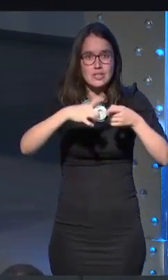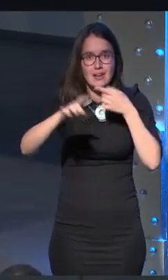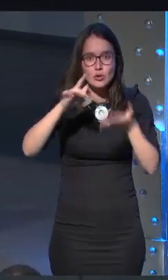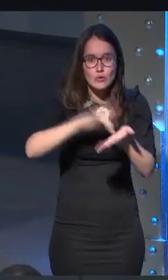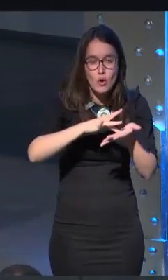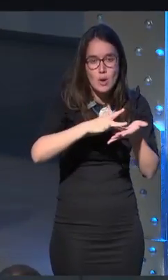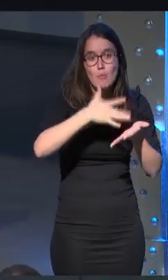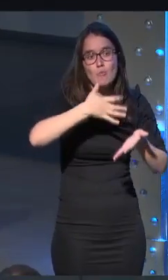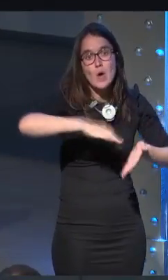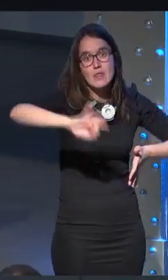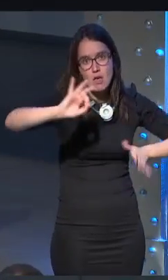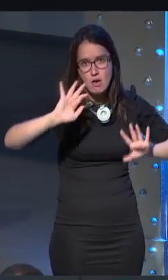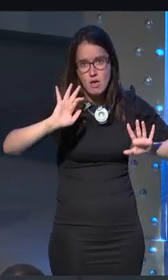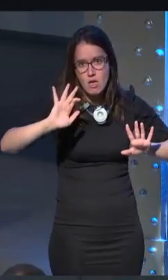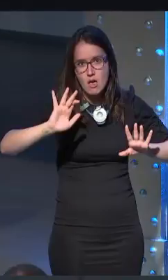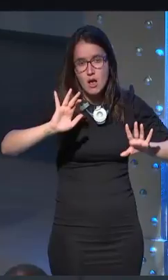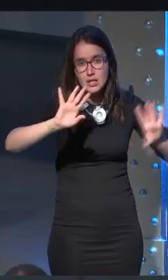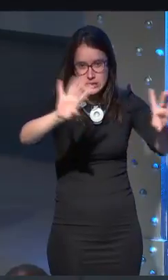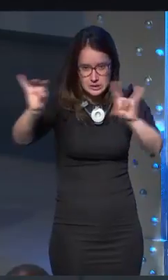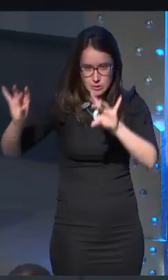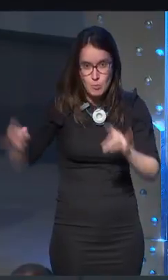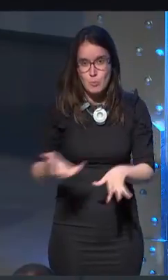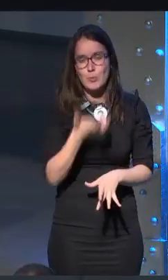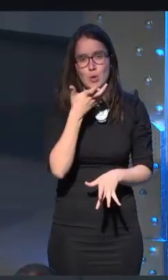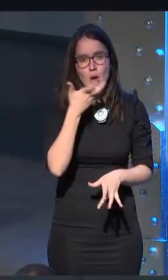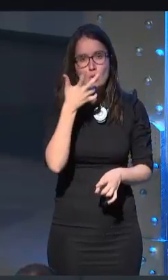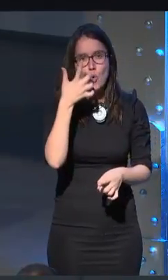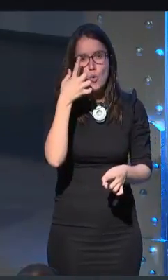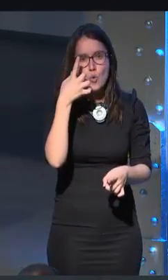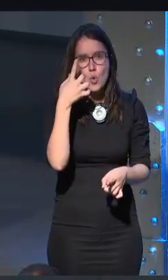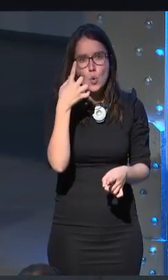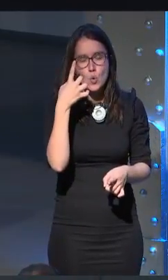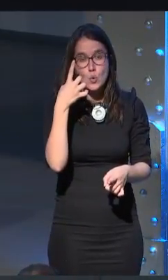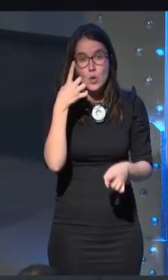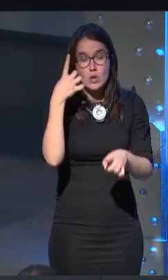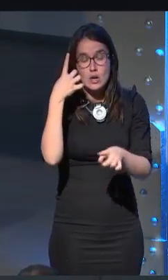chores in the International Spaceship. For example,